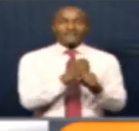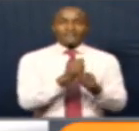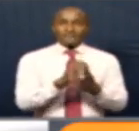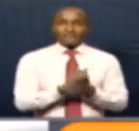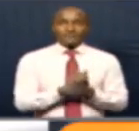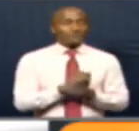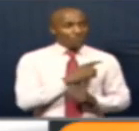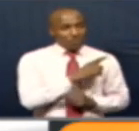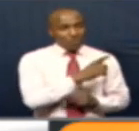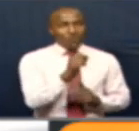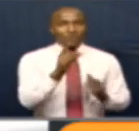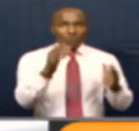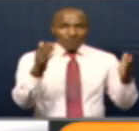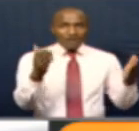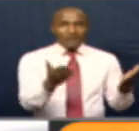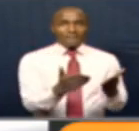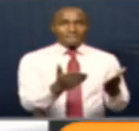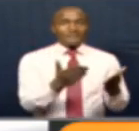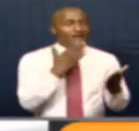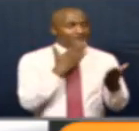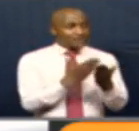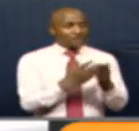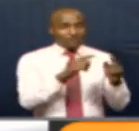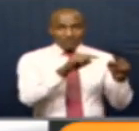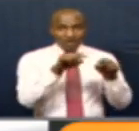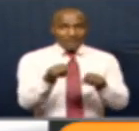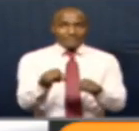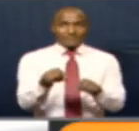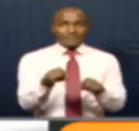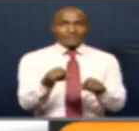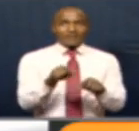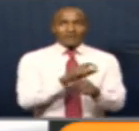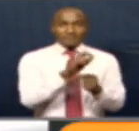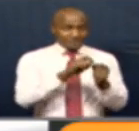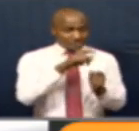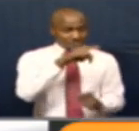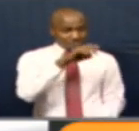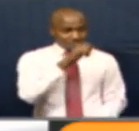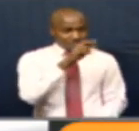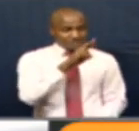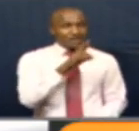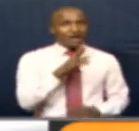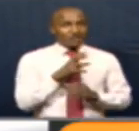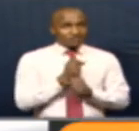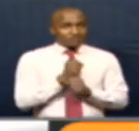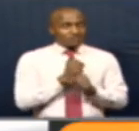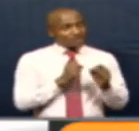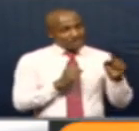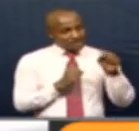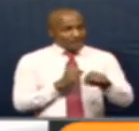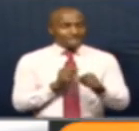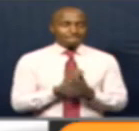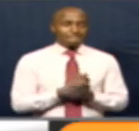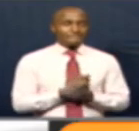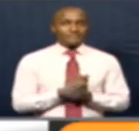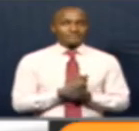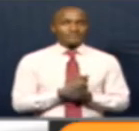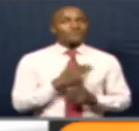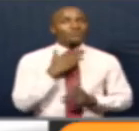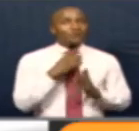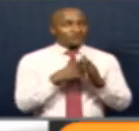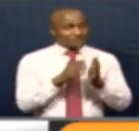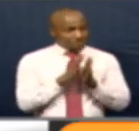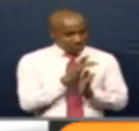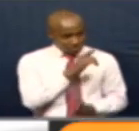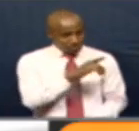all welcome to the program, and thank you for coming. And particularly you, Peter, for being so brave, if you like. I want to start with you,